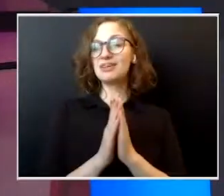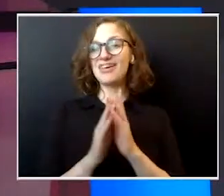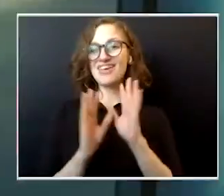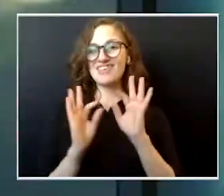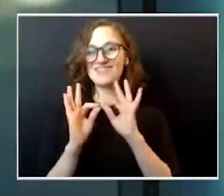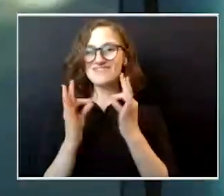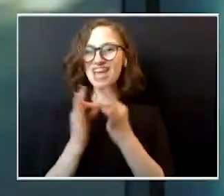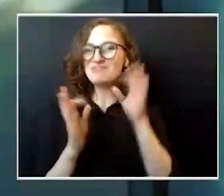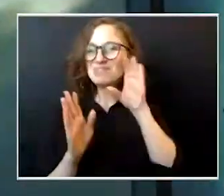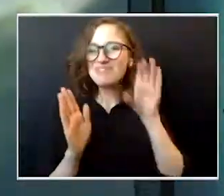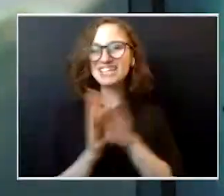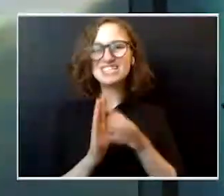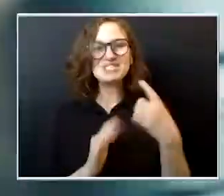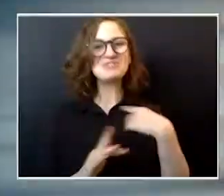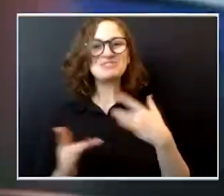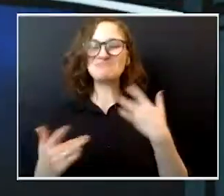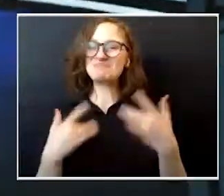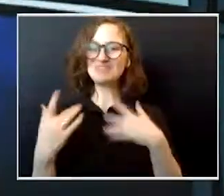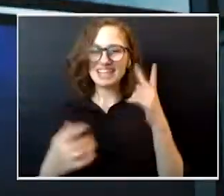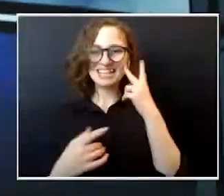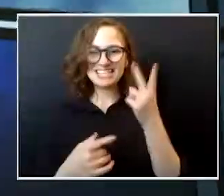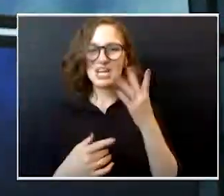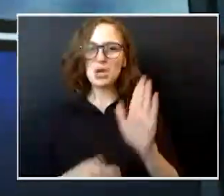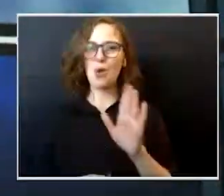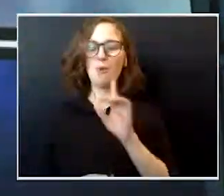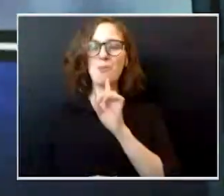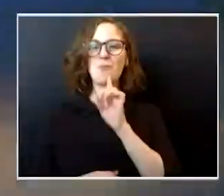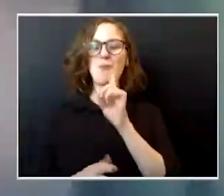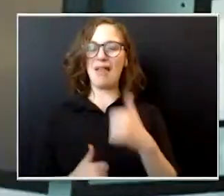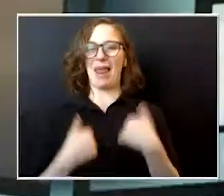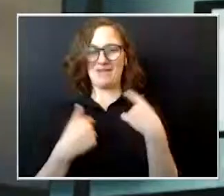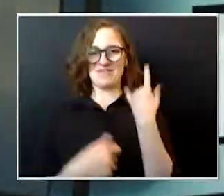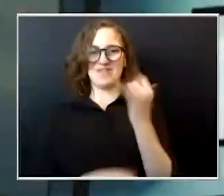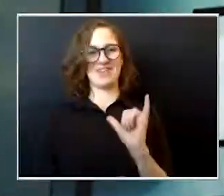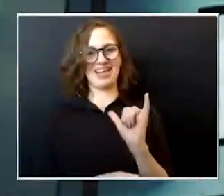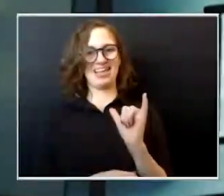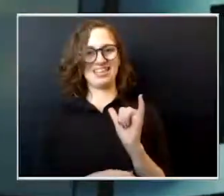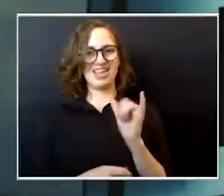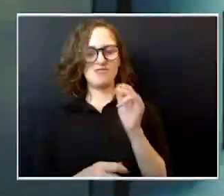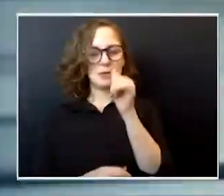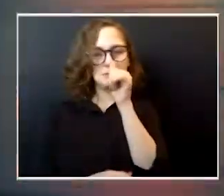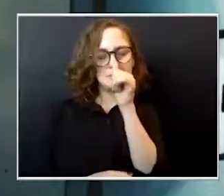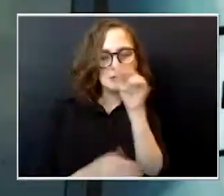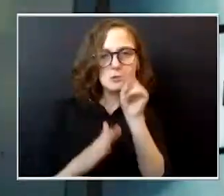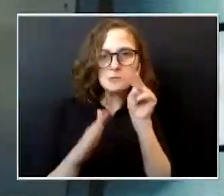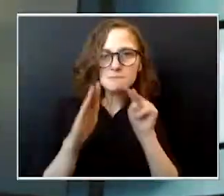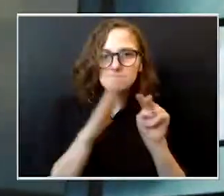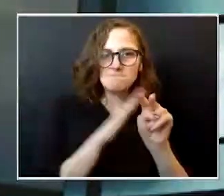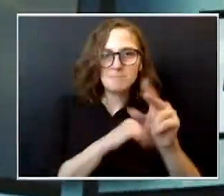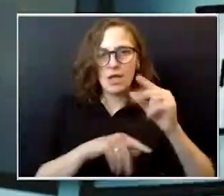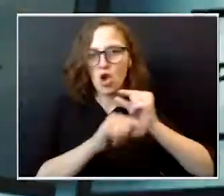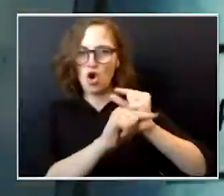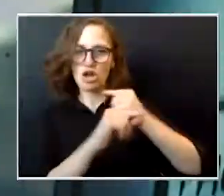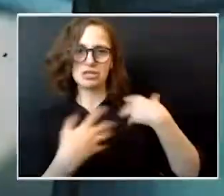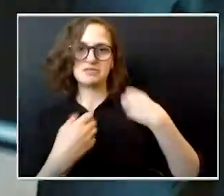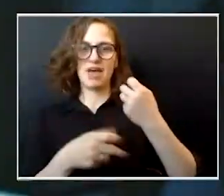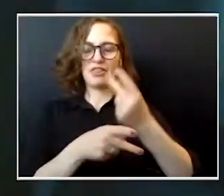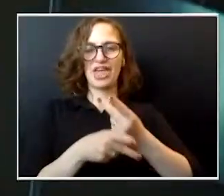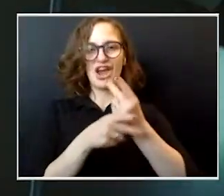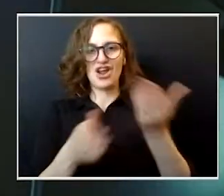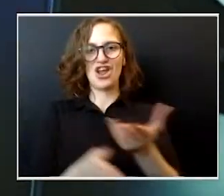life, outside the hospital. Now for a secret look into the guardians of healthcare at the University of Kansas Health System, let's